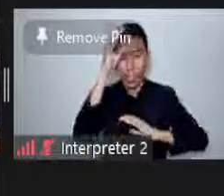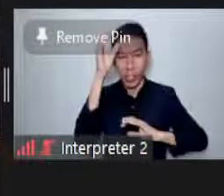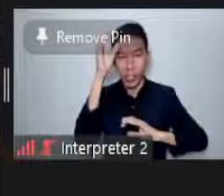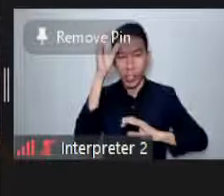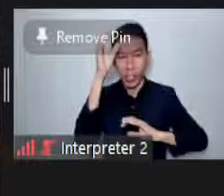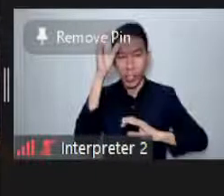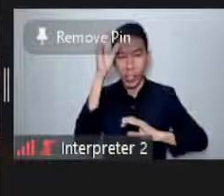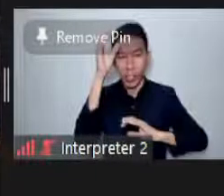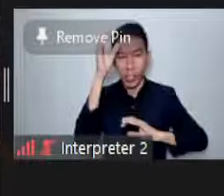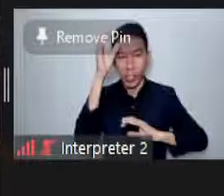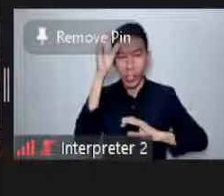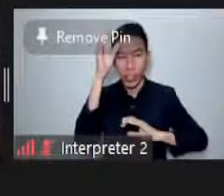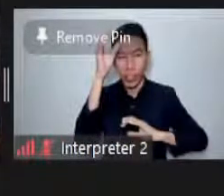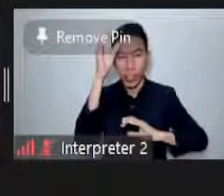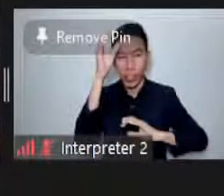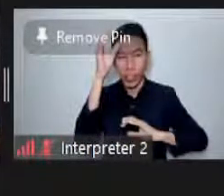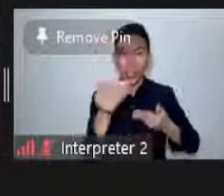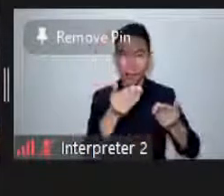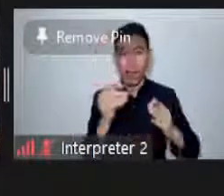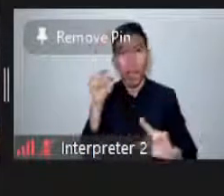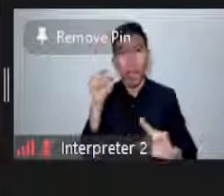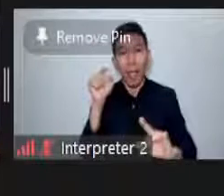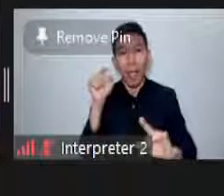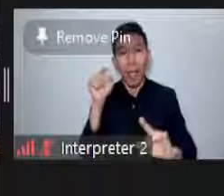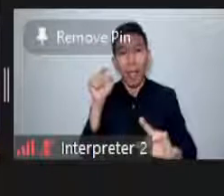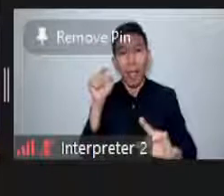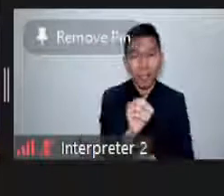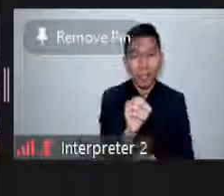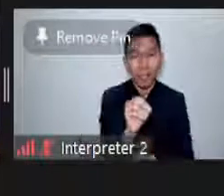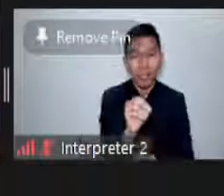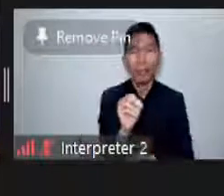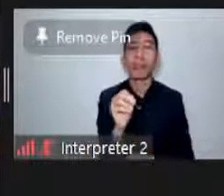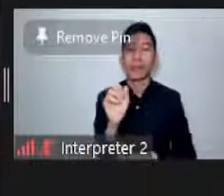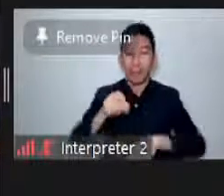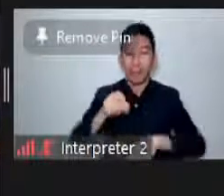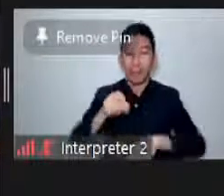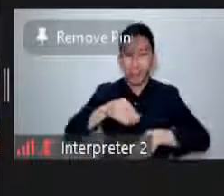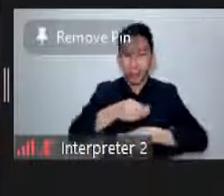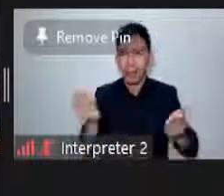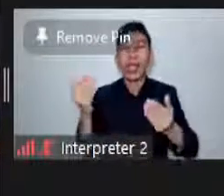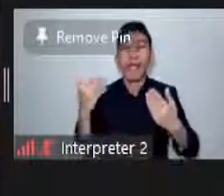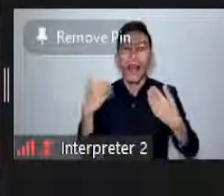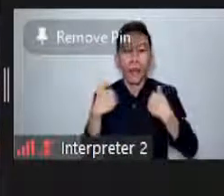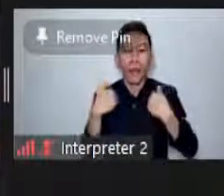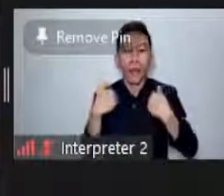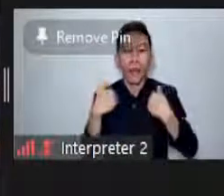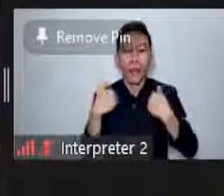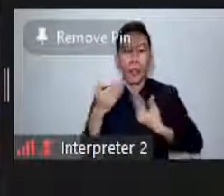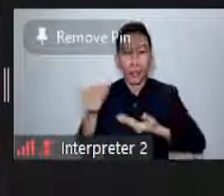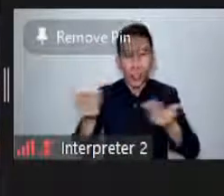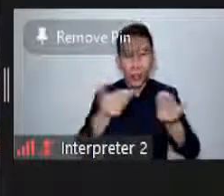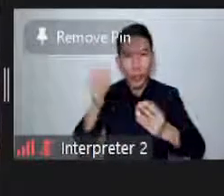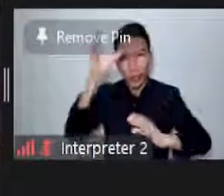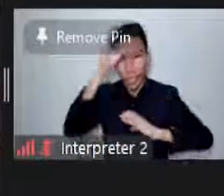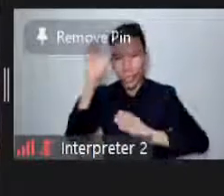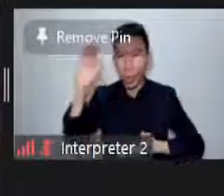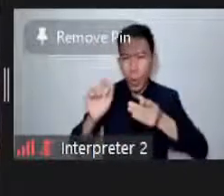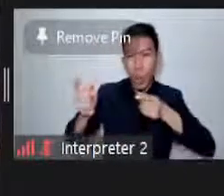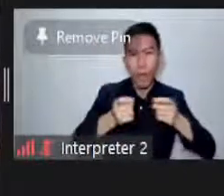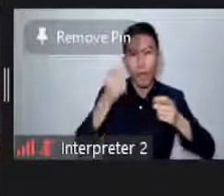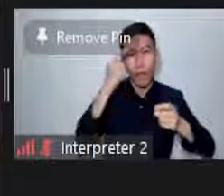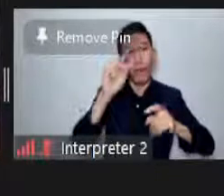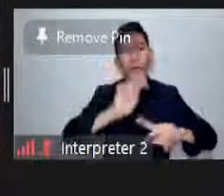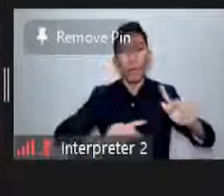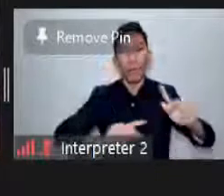which is by 2030, provide cancer control services to the general public and to at least 50% of